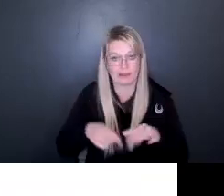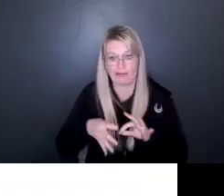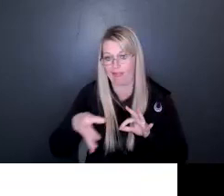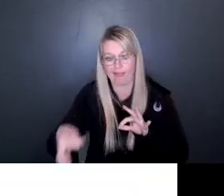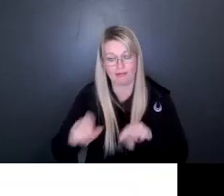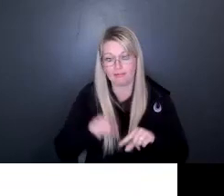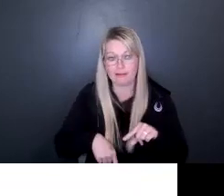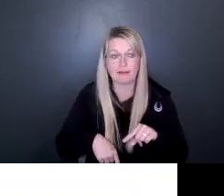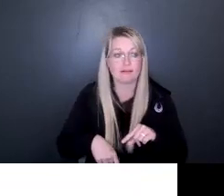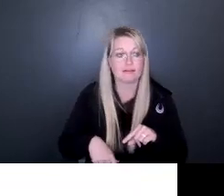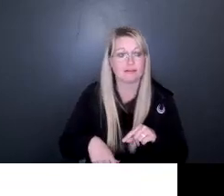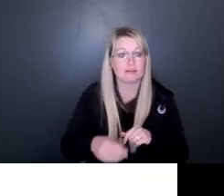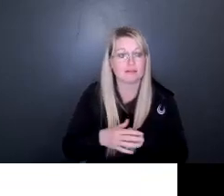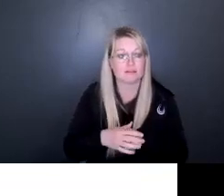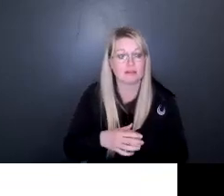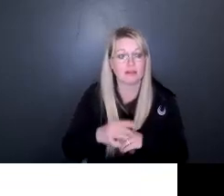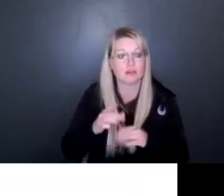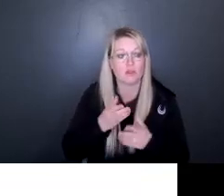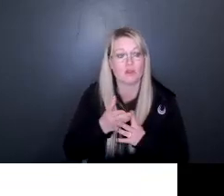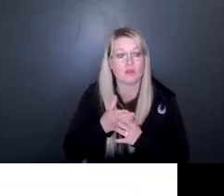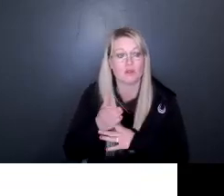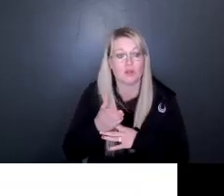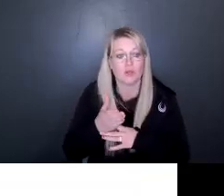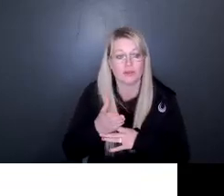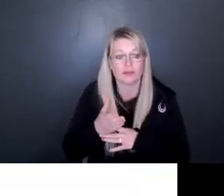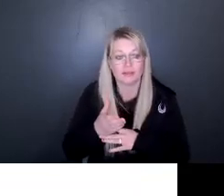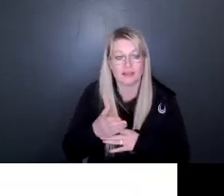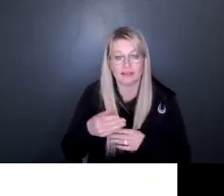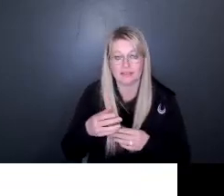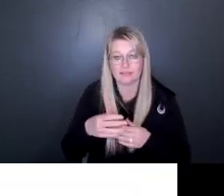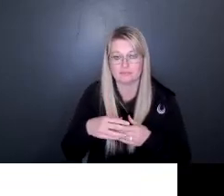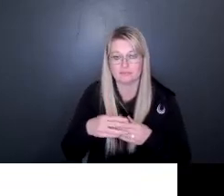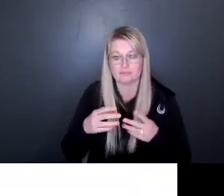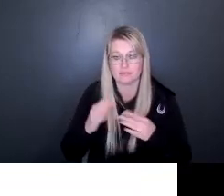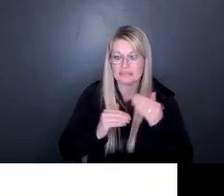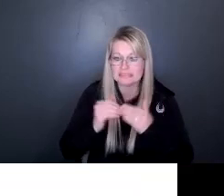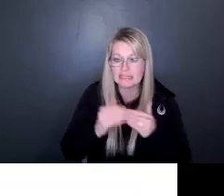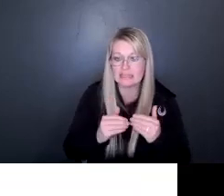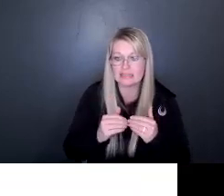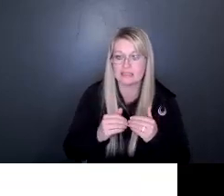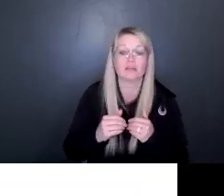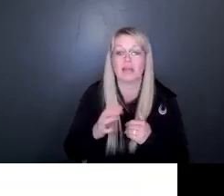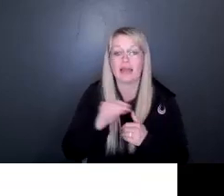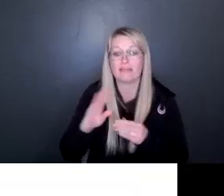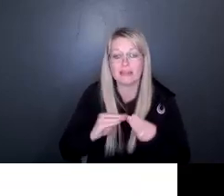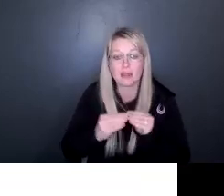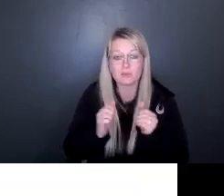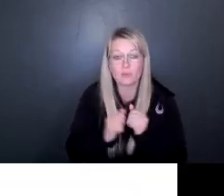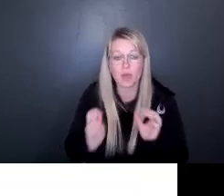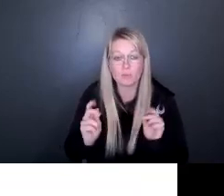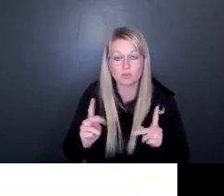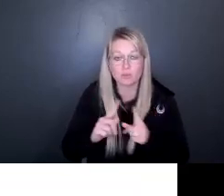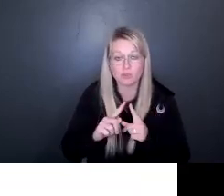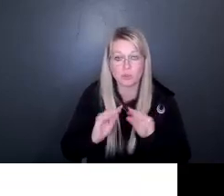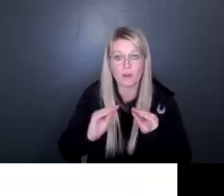the ECW Acceleration Facility, and it provides the INEE network and its members with an opportunity to move